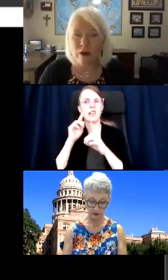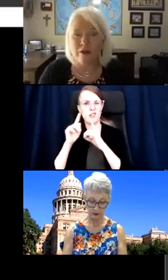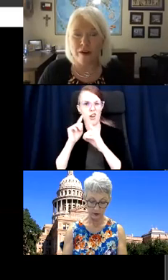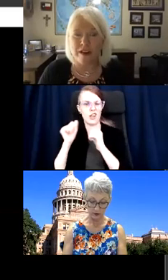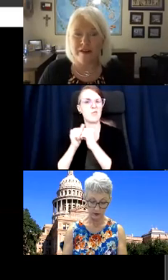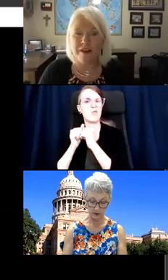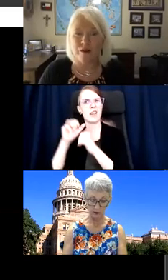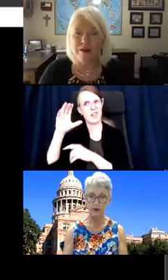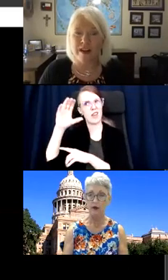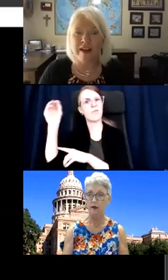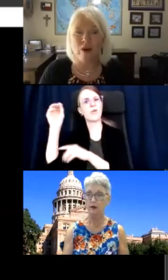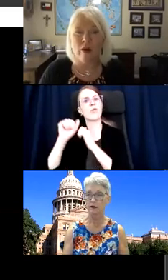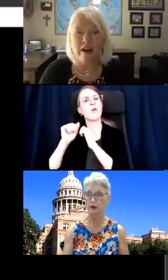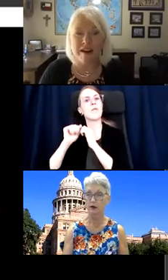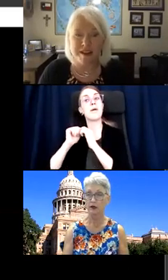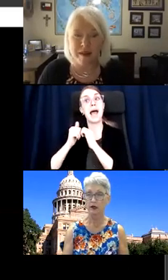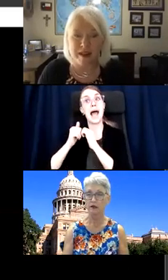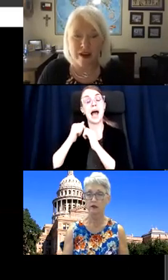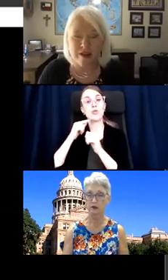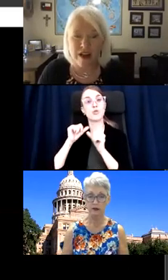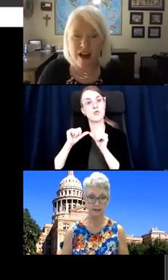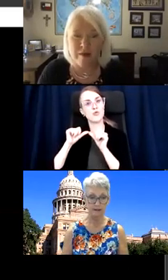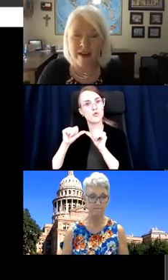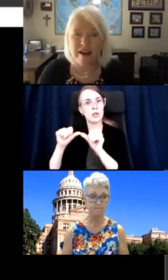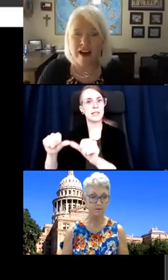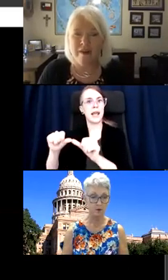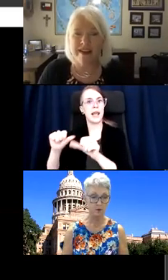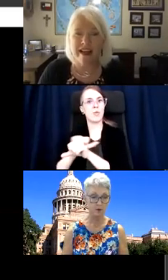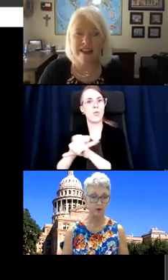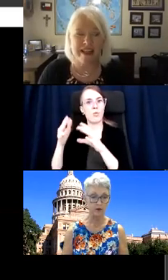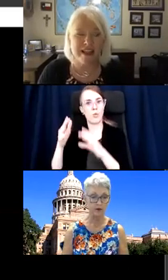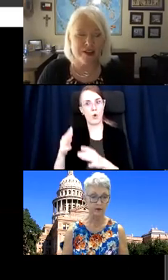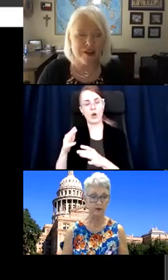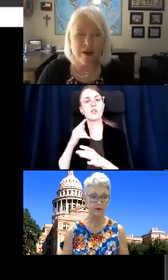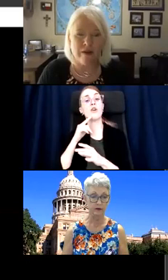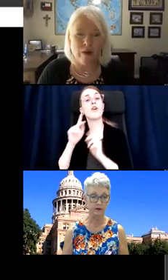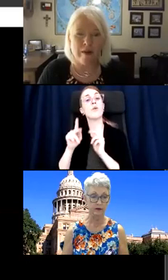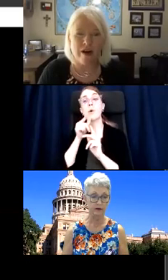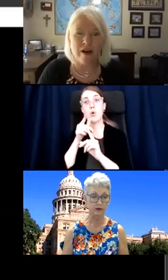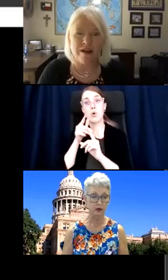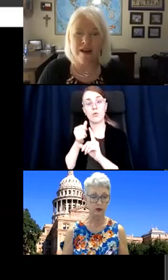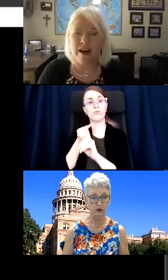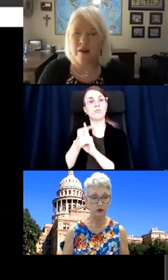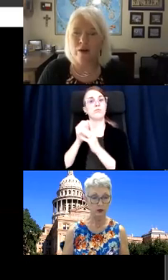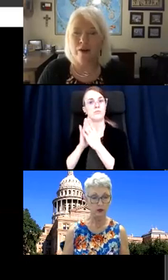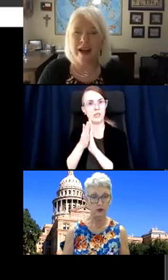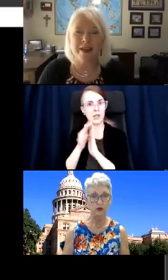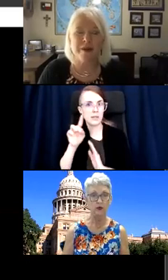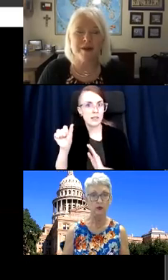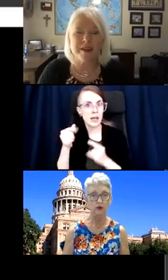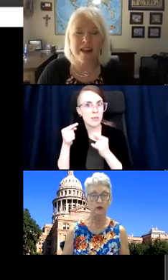a workforce of individuals that have acquired a disability on the job. As I stated yesterday in one of our webinars,